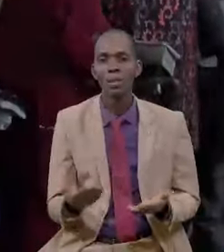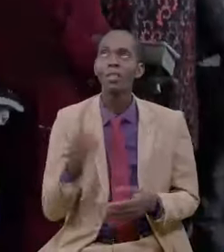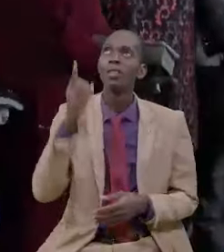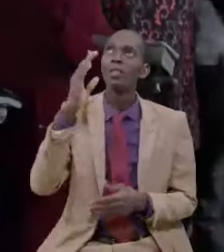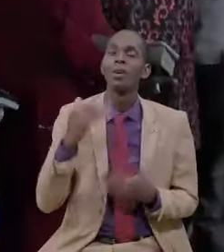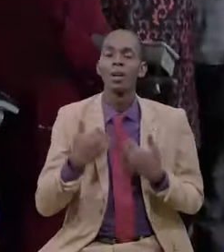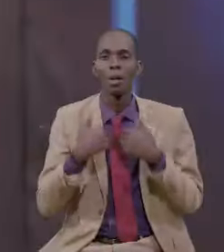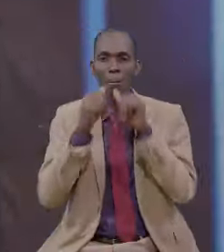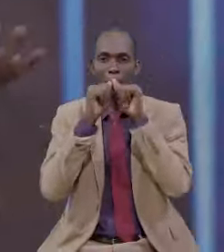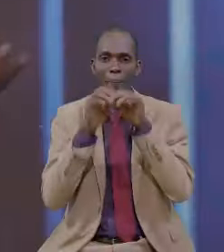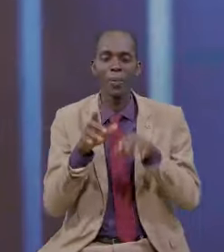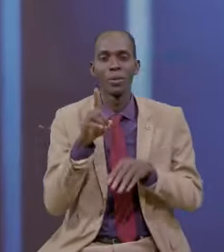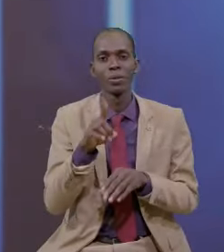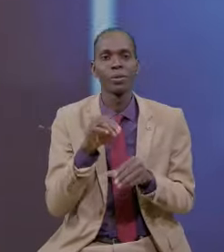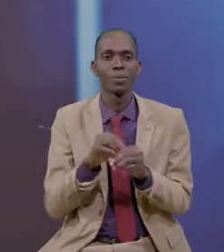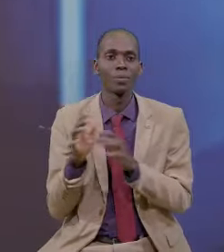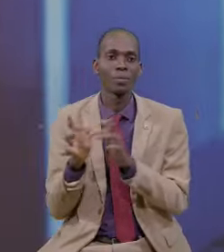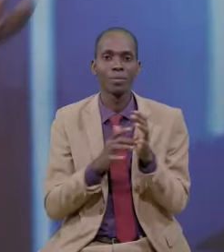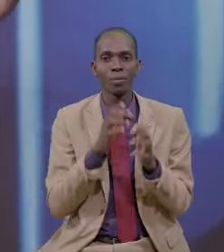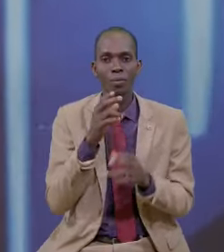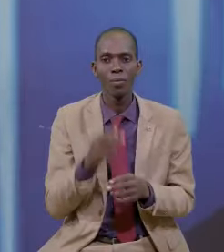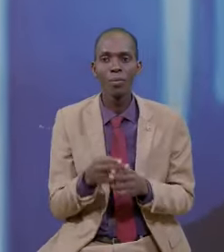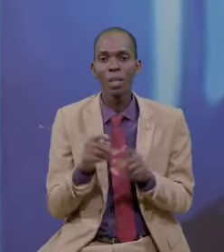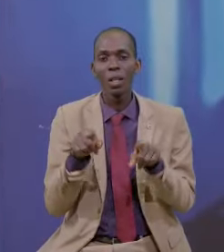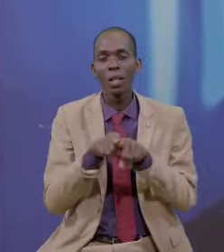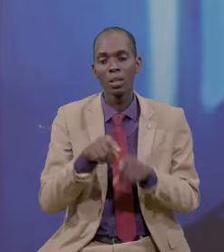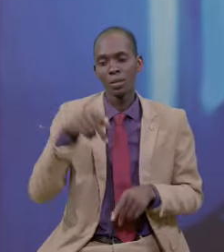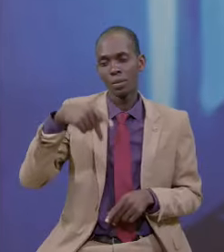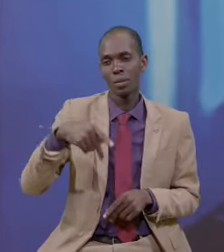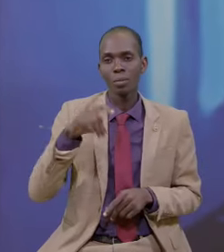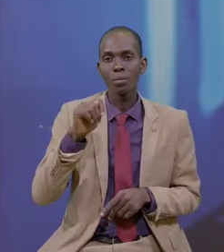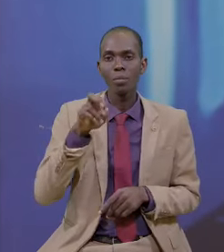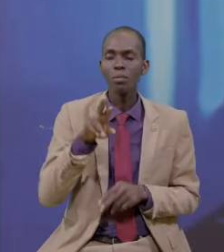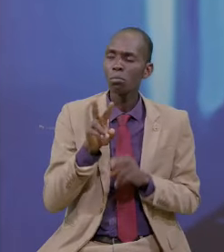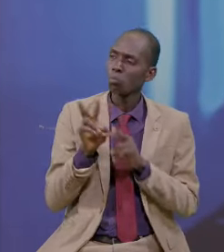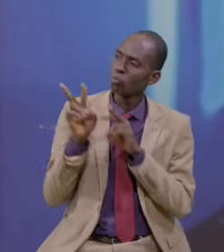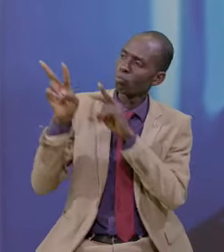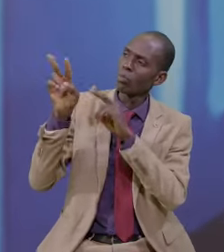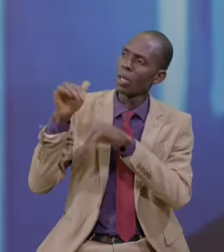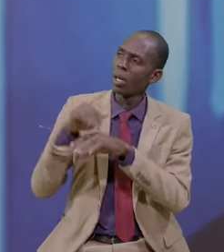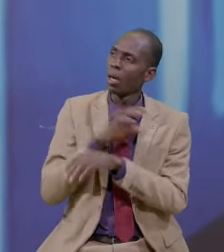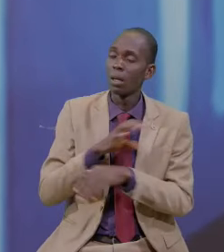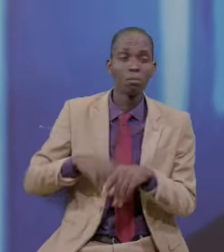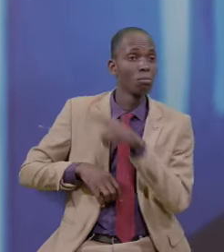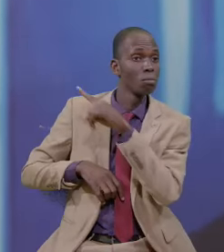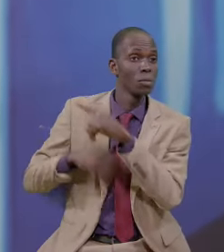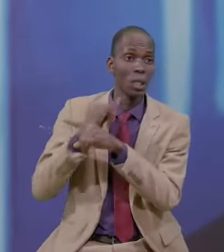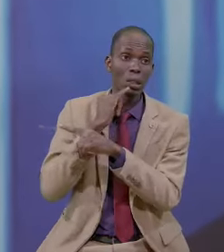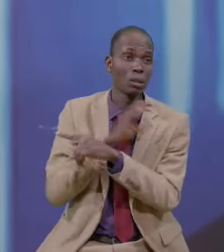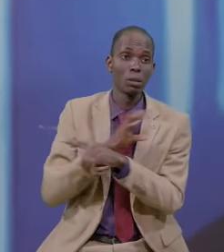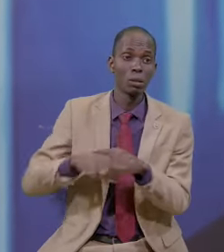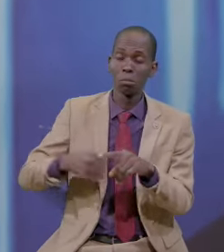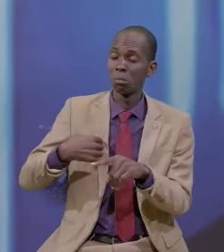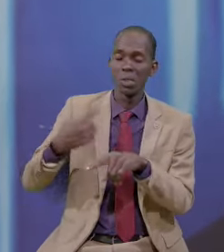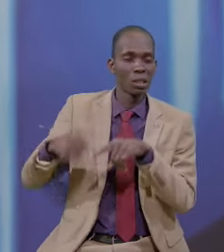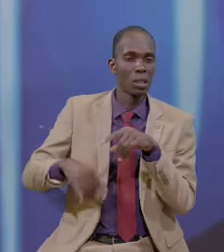It's like Peter looking at Christ. He is Christ. I cannot be like Christ. Why